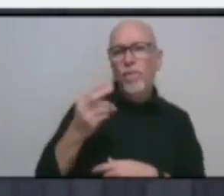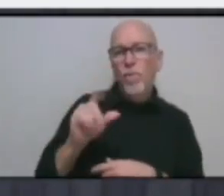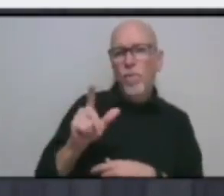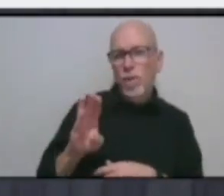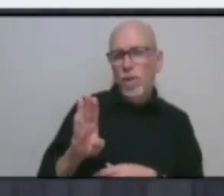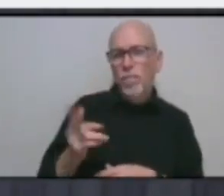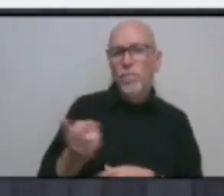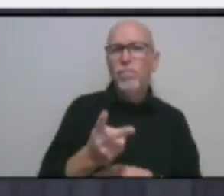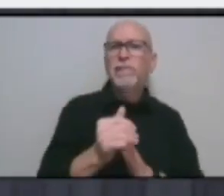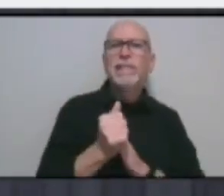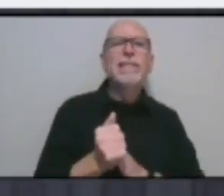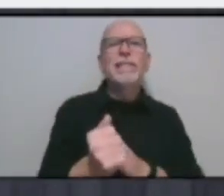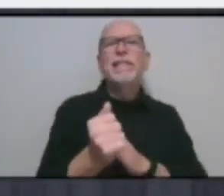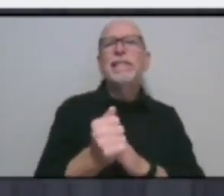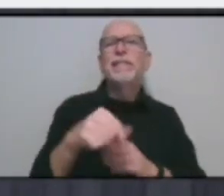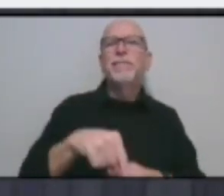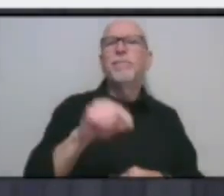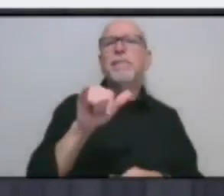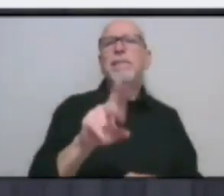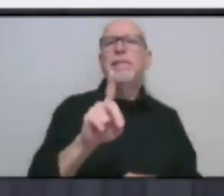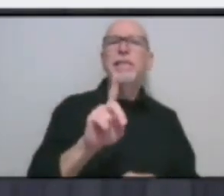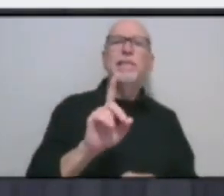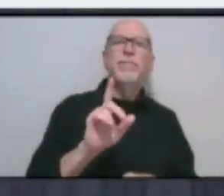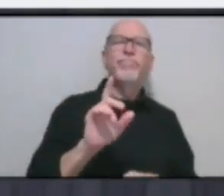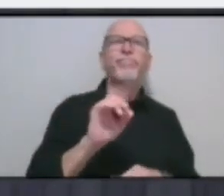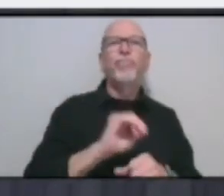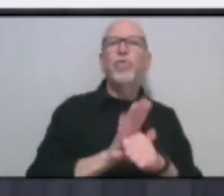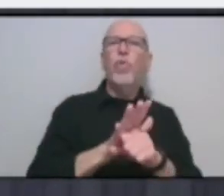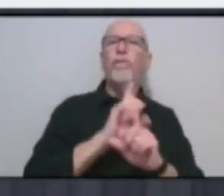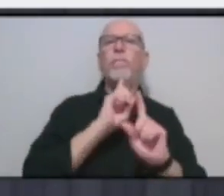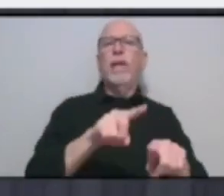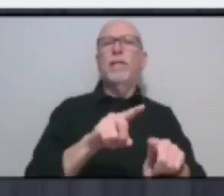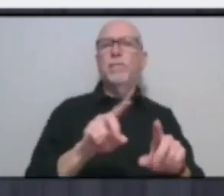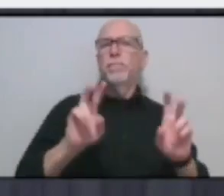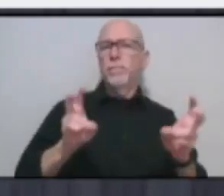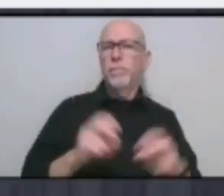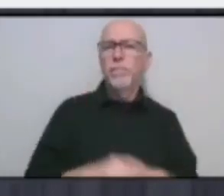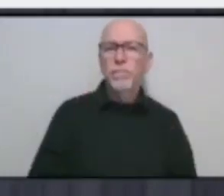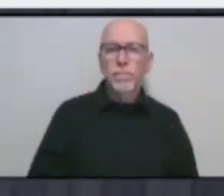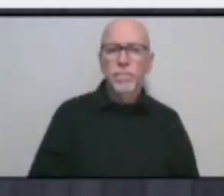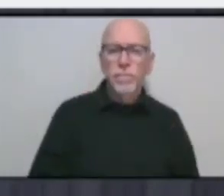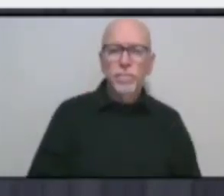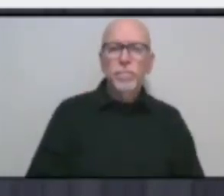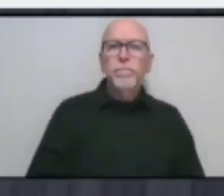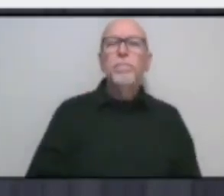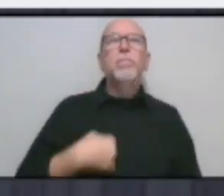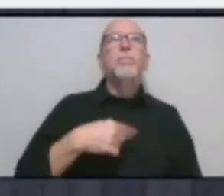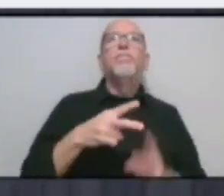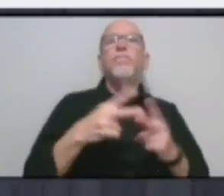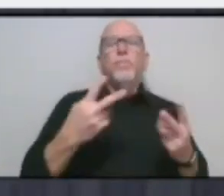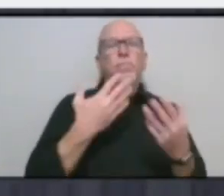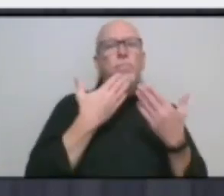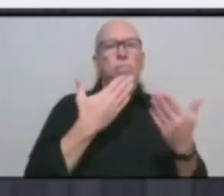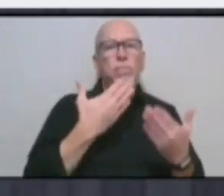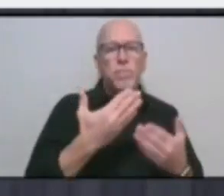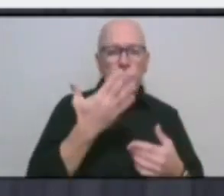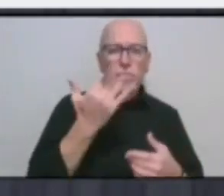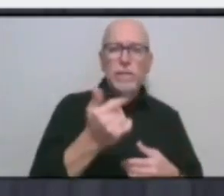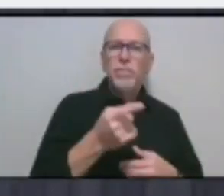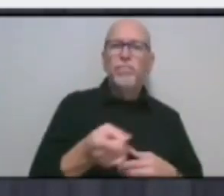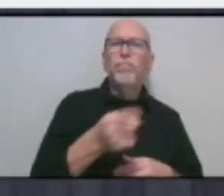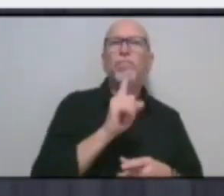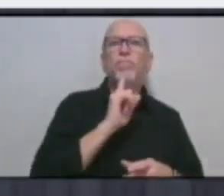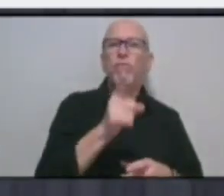leading Indiana's COVID-19 response. I'm especially grateful for the fact that you have really